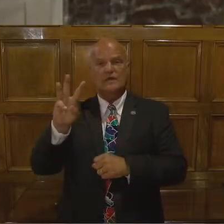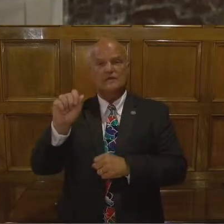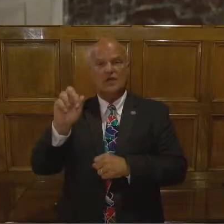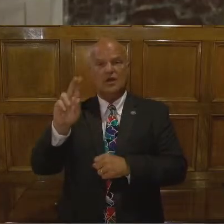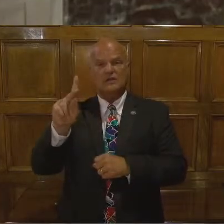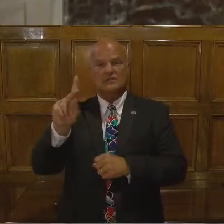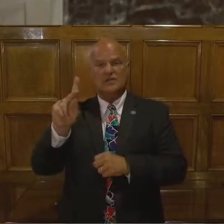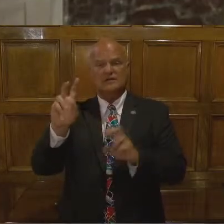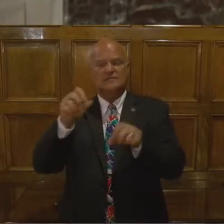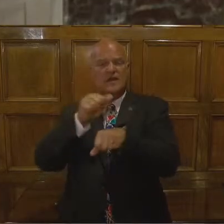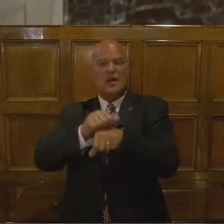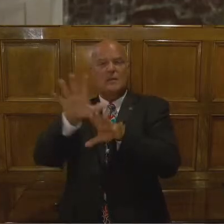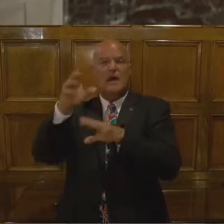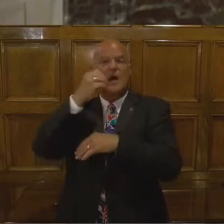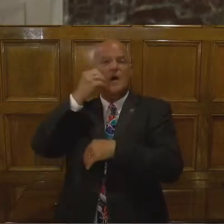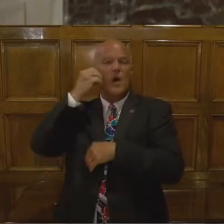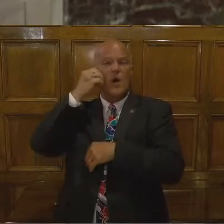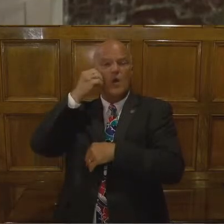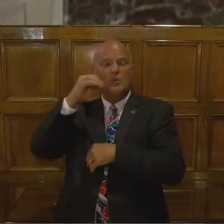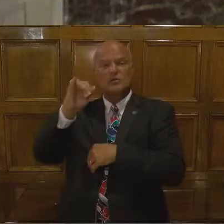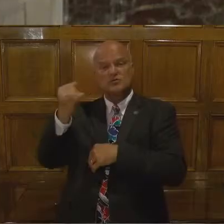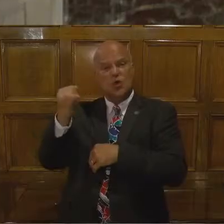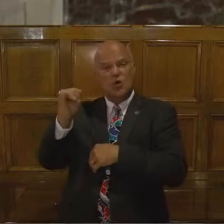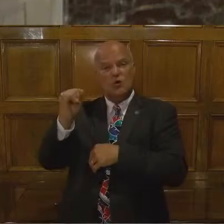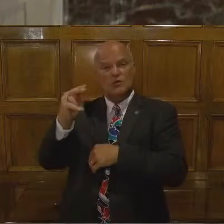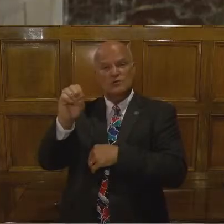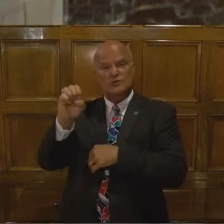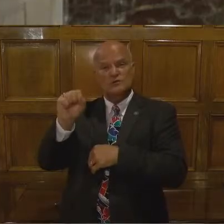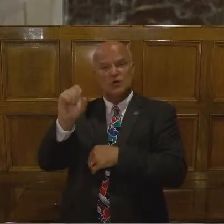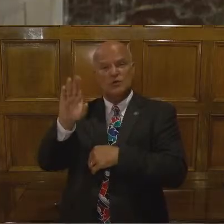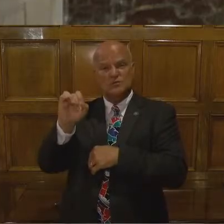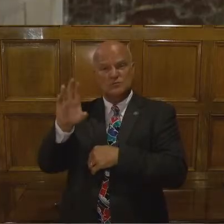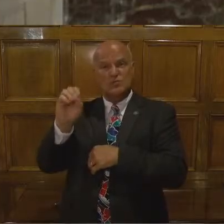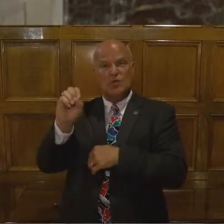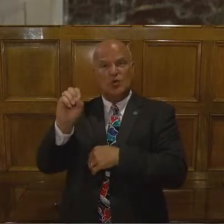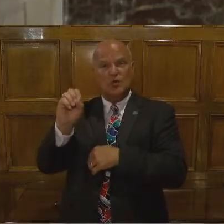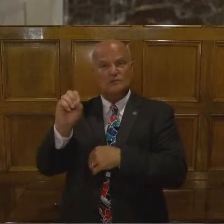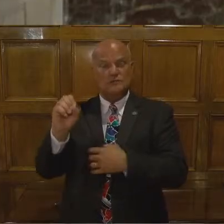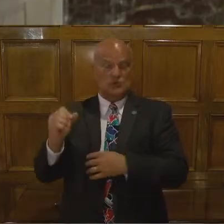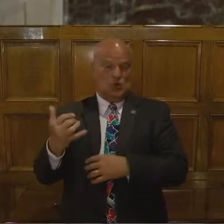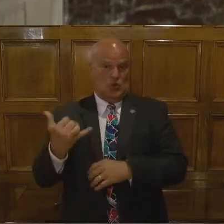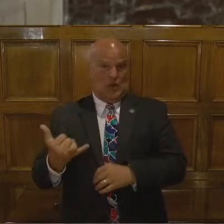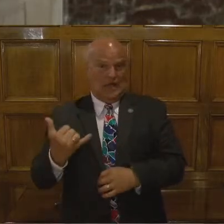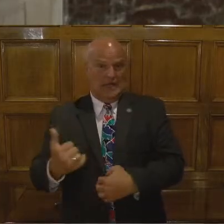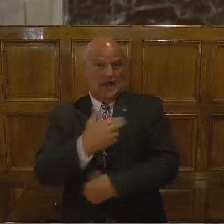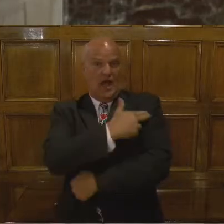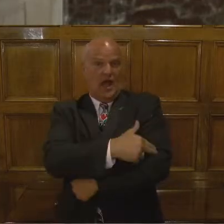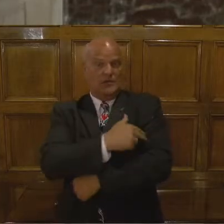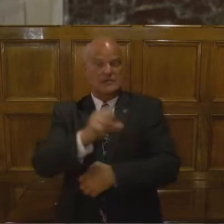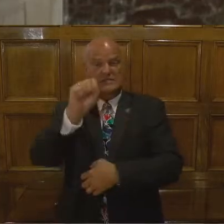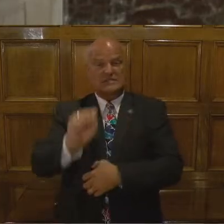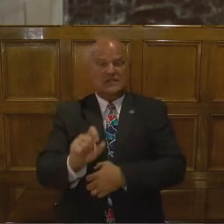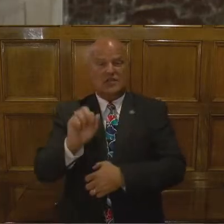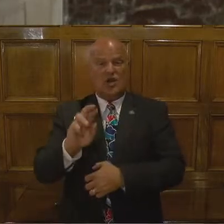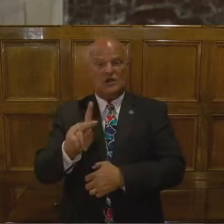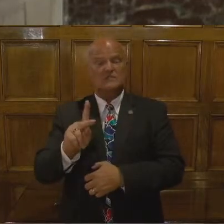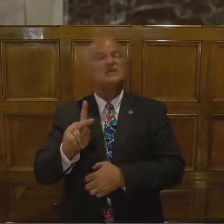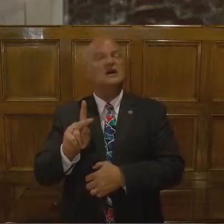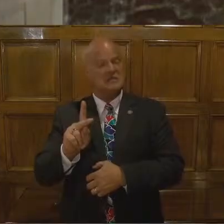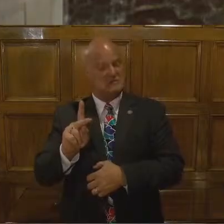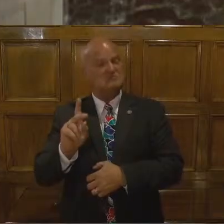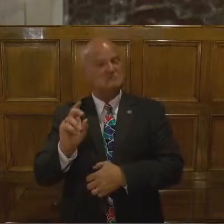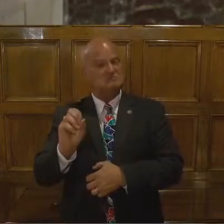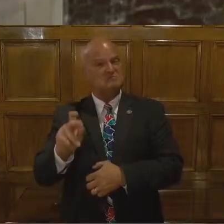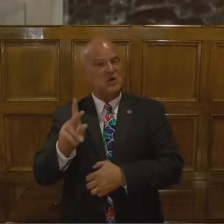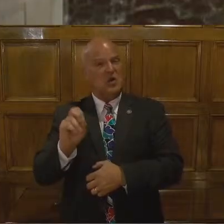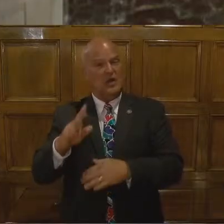Mountain Home, Jonesboro, here in Central Arkansas. For the time being, the hospitals in Southern Arkansas seem to be doing better.